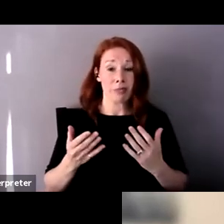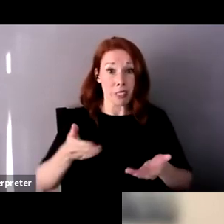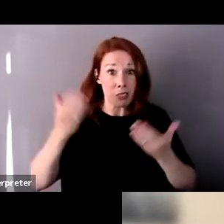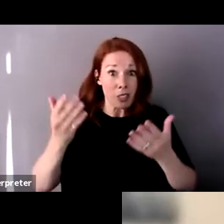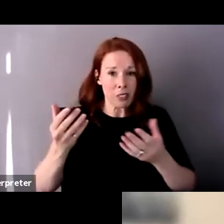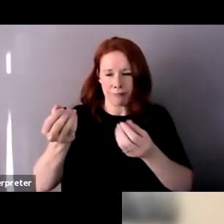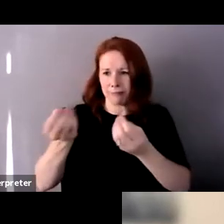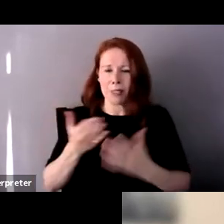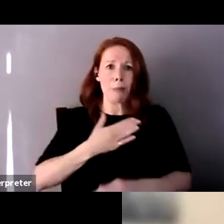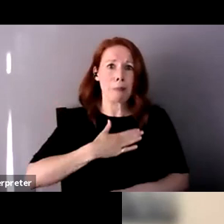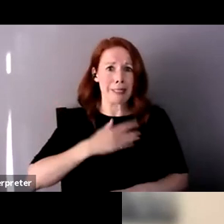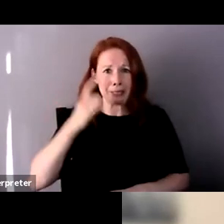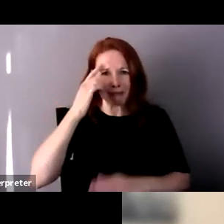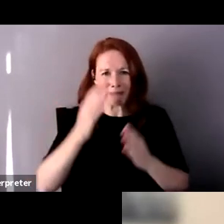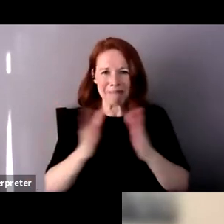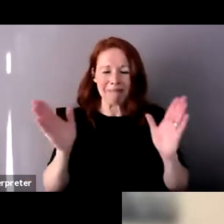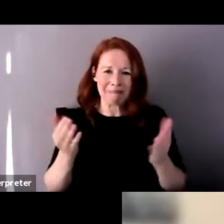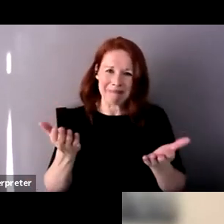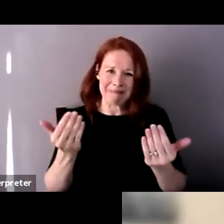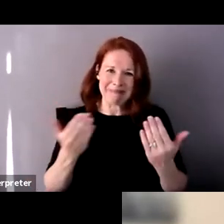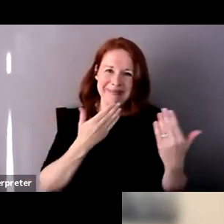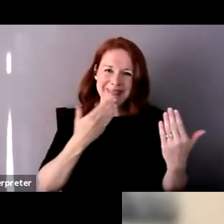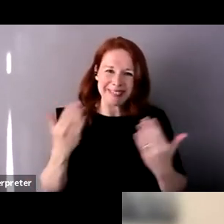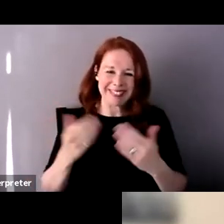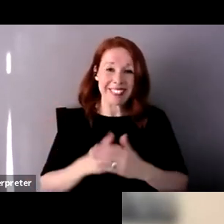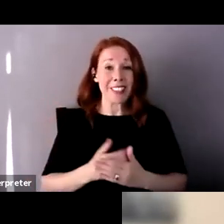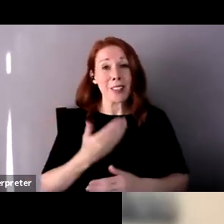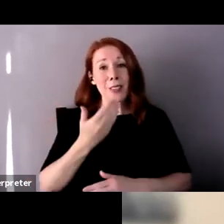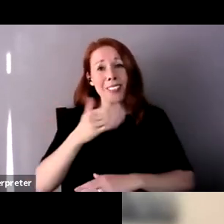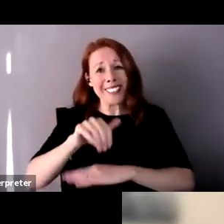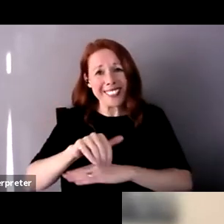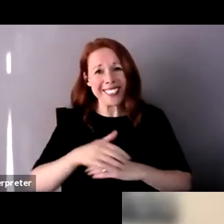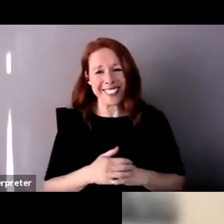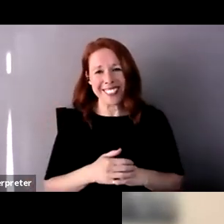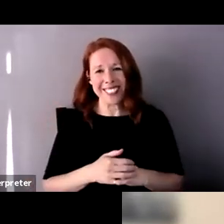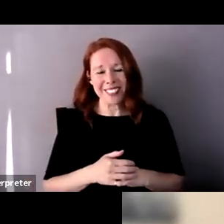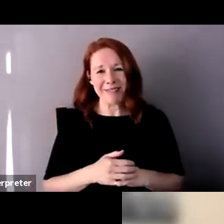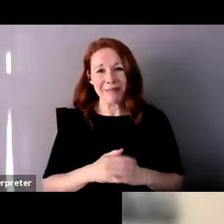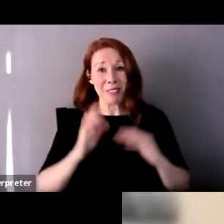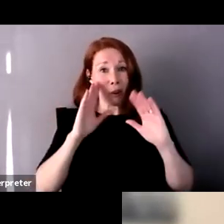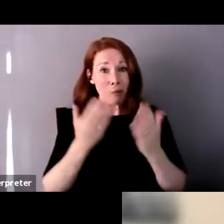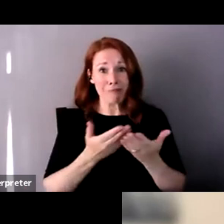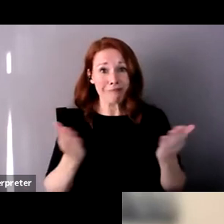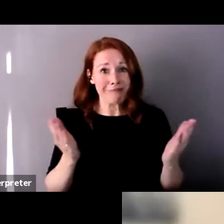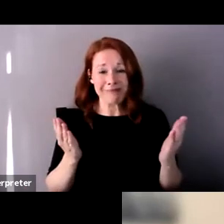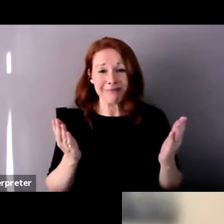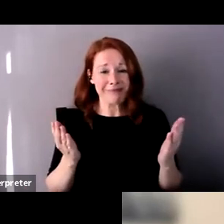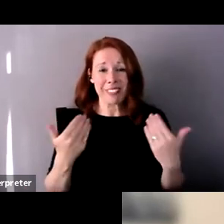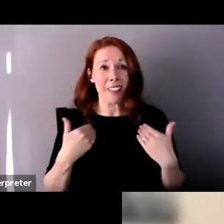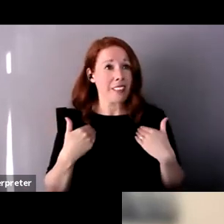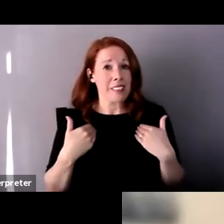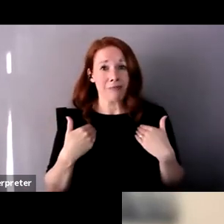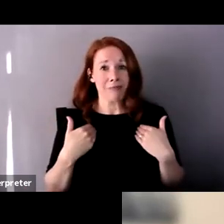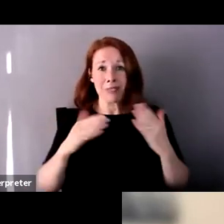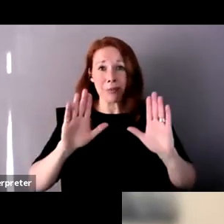suggestions. We would like to hear from you. So with that, I say good night, and I hope you all have